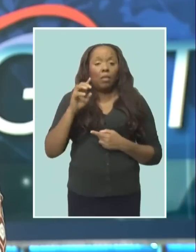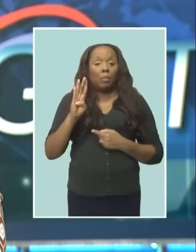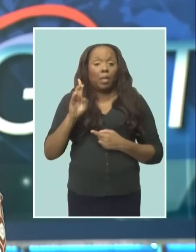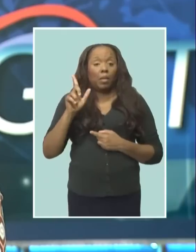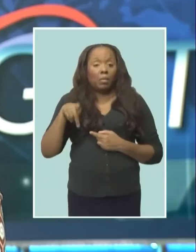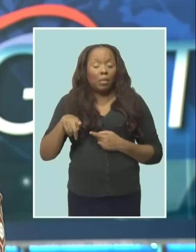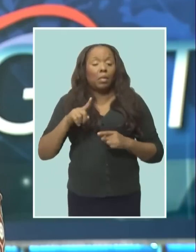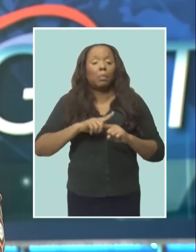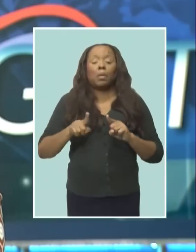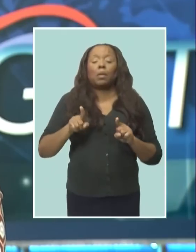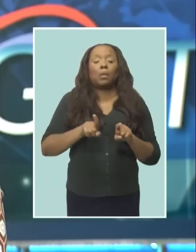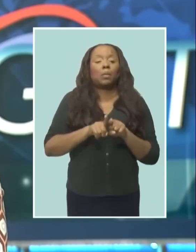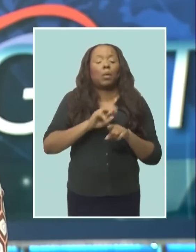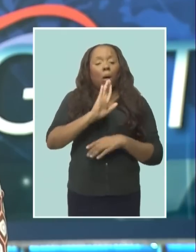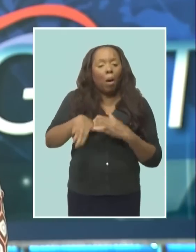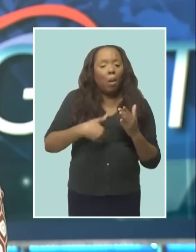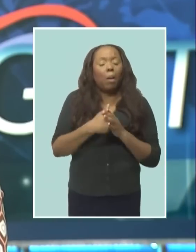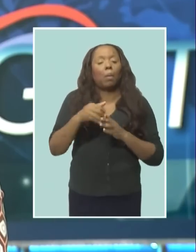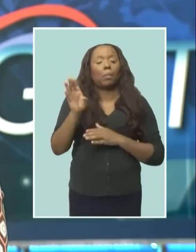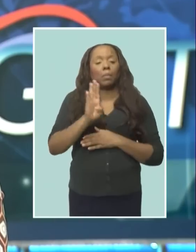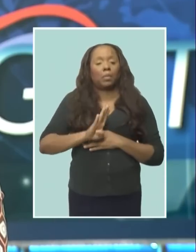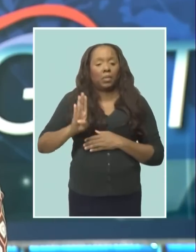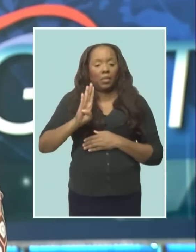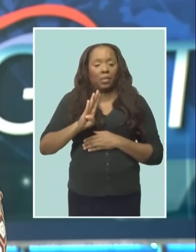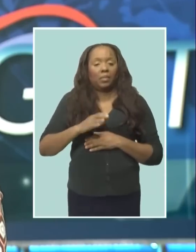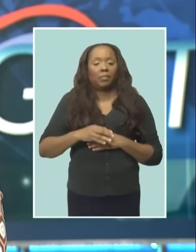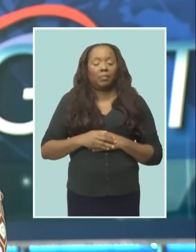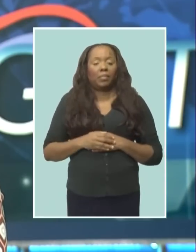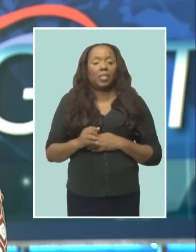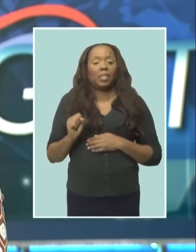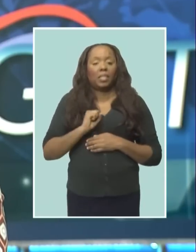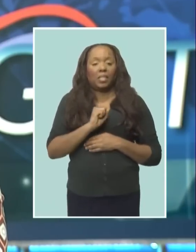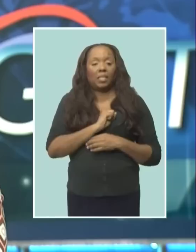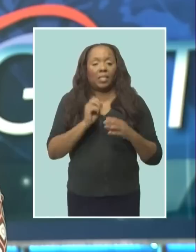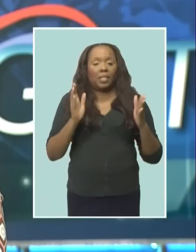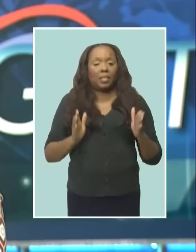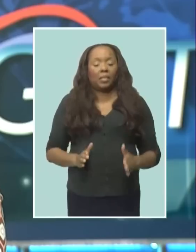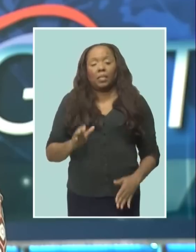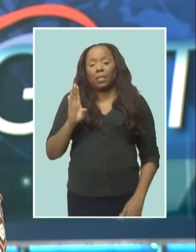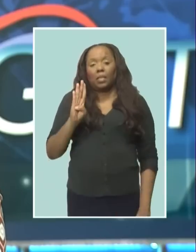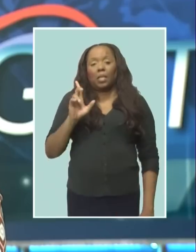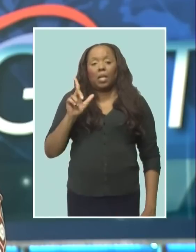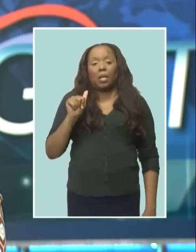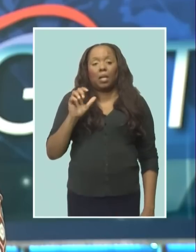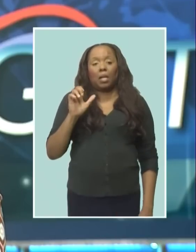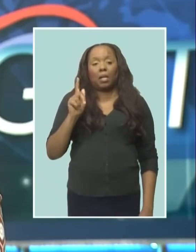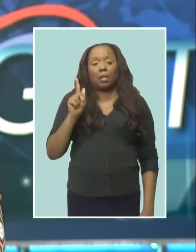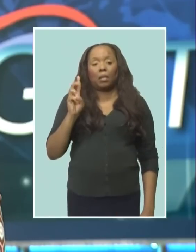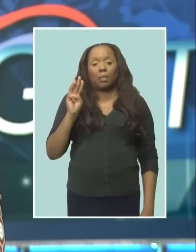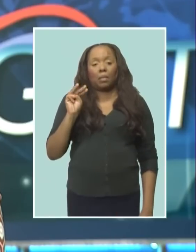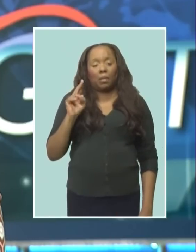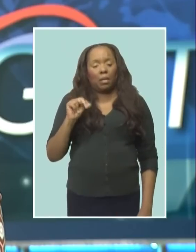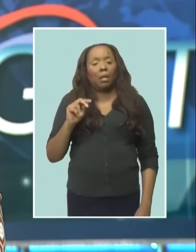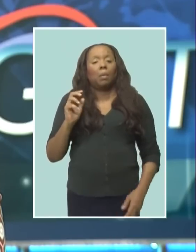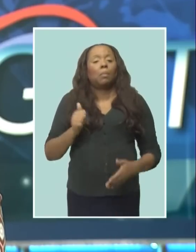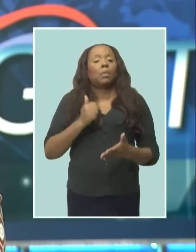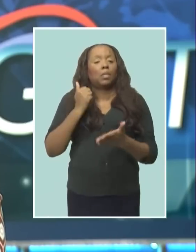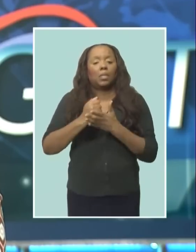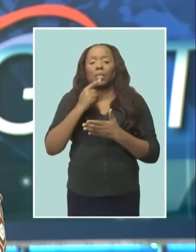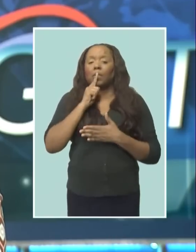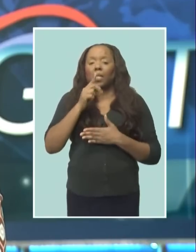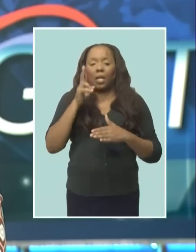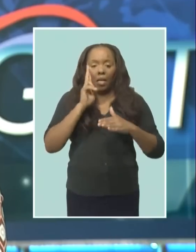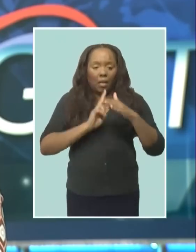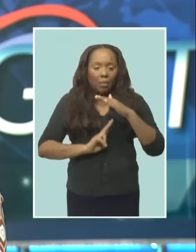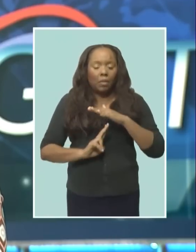also to the people of Barbados. Now, Senator Chad Blackman, who was formally and unanimously ratified by the party, said he was